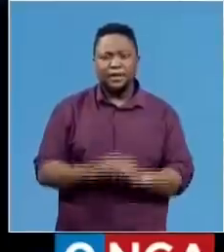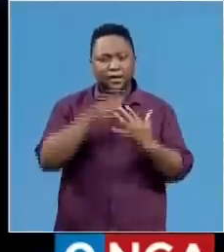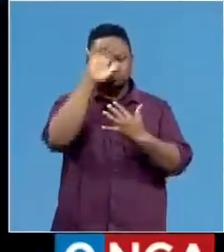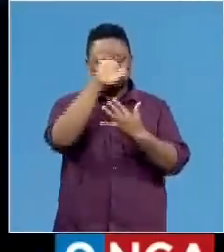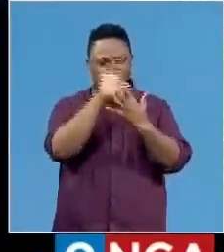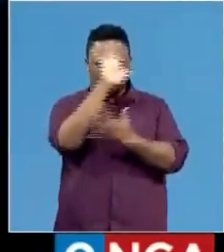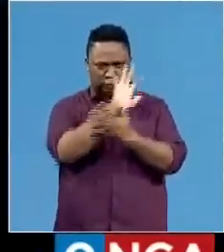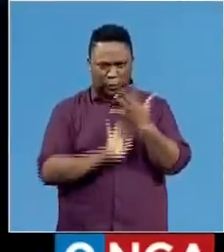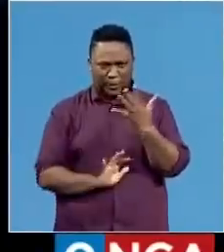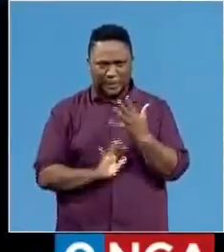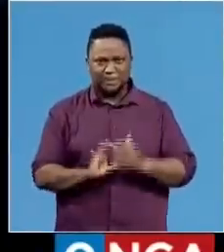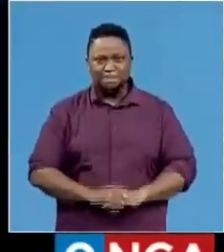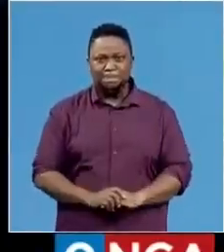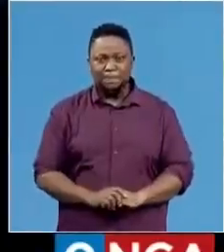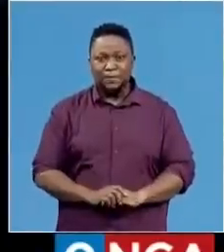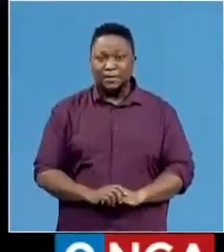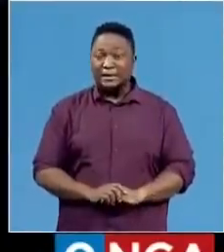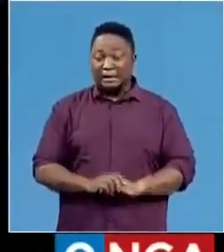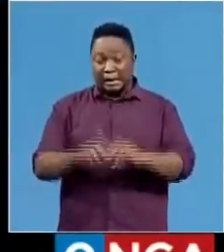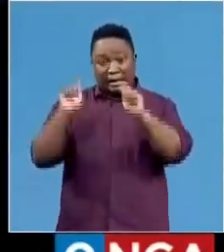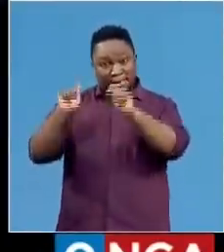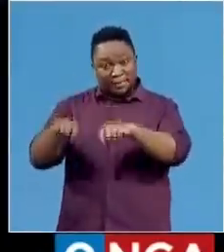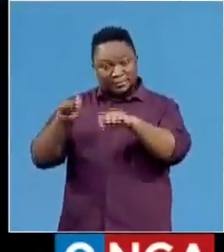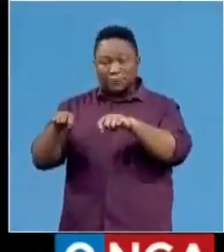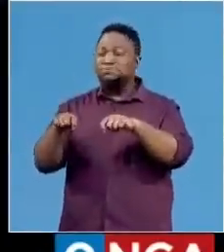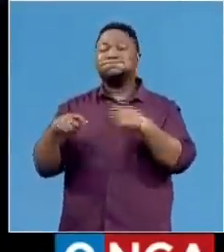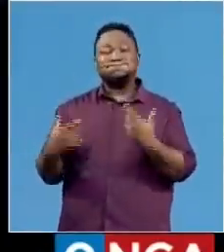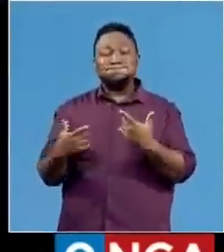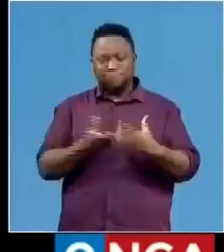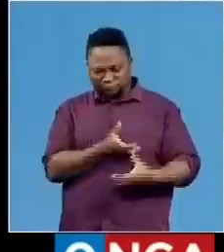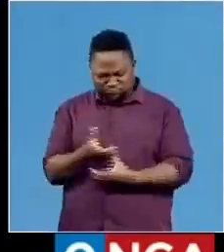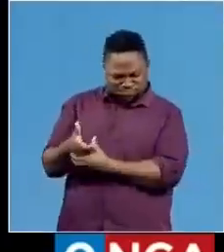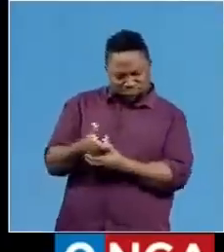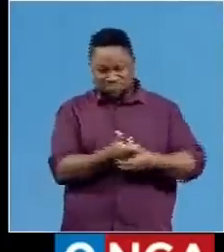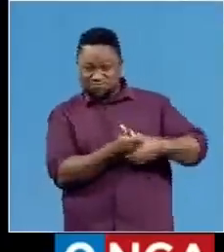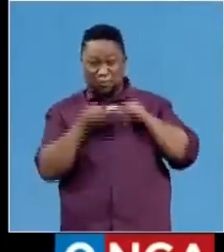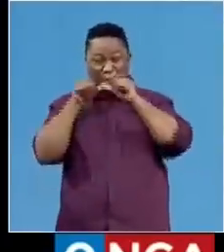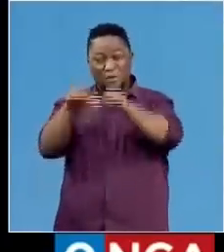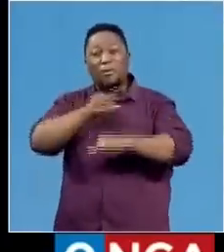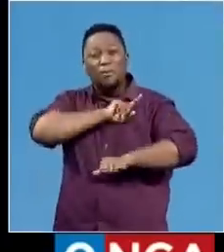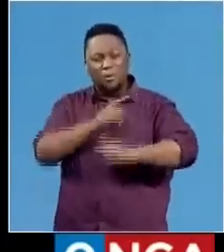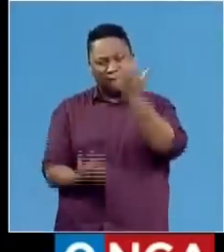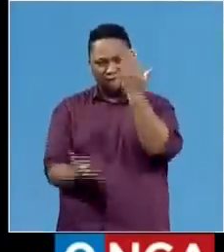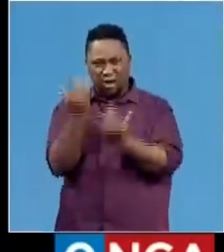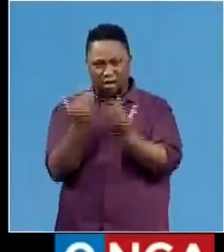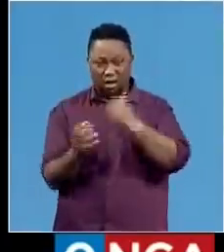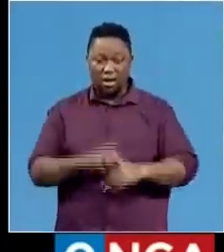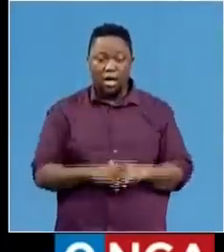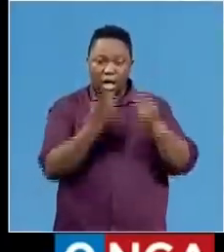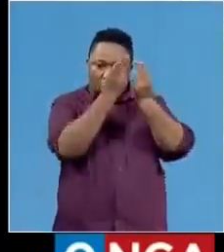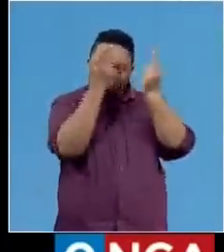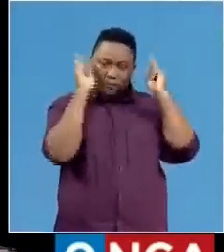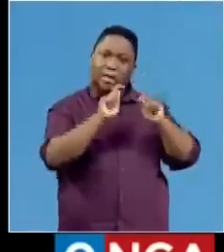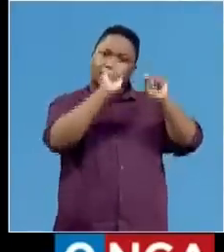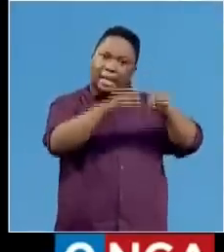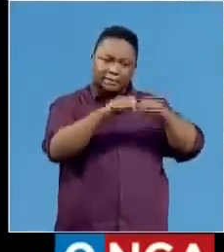We start with our developing story. Firefighters are continuing to battle the runaway blaze on the slopes of Table Mountain. Students have been evacuated from